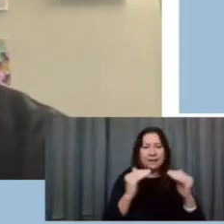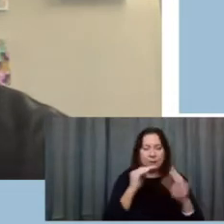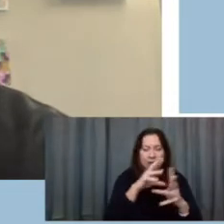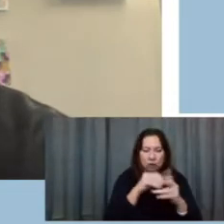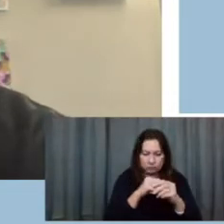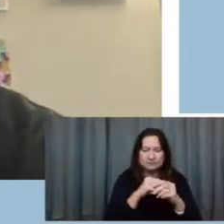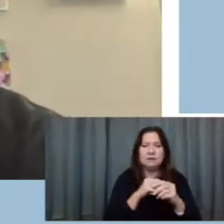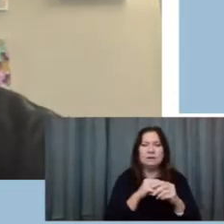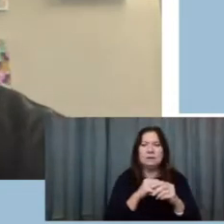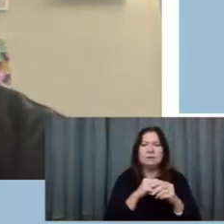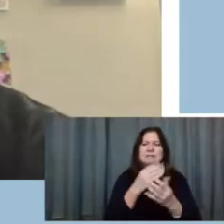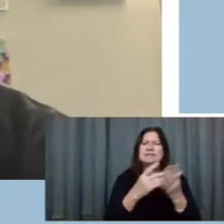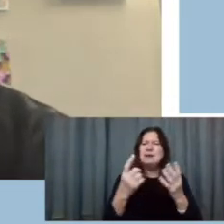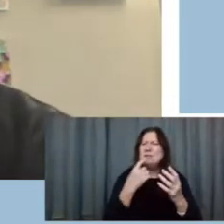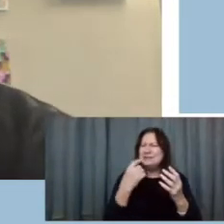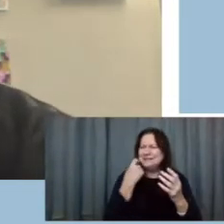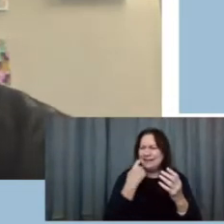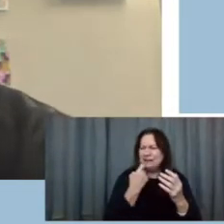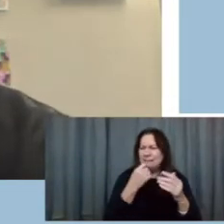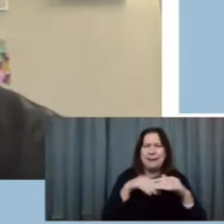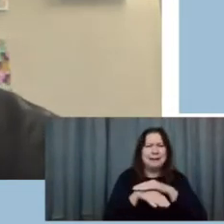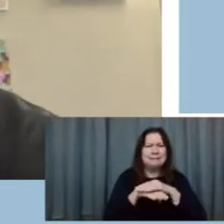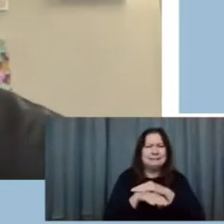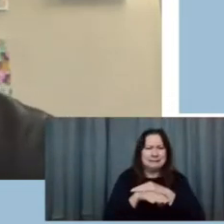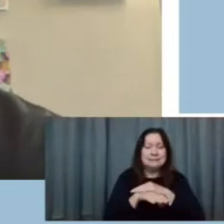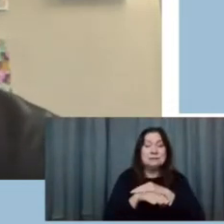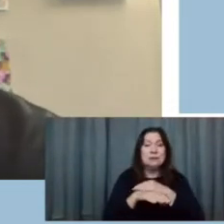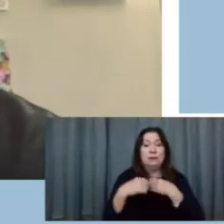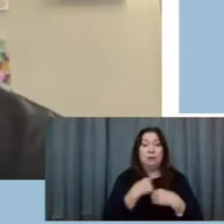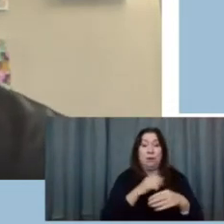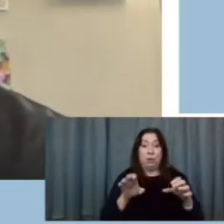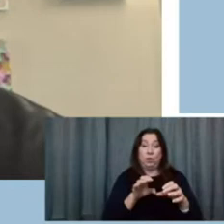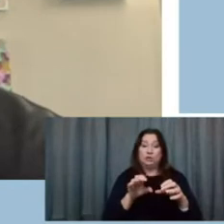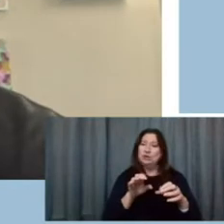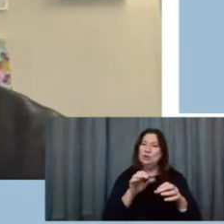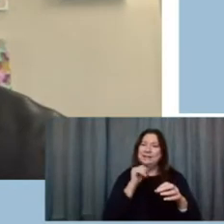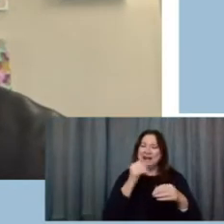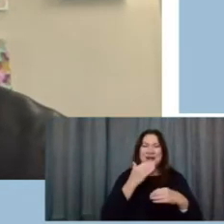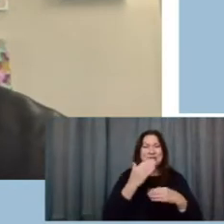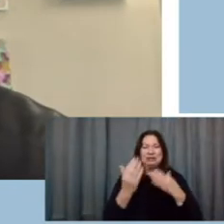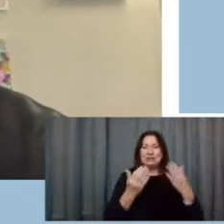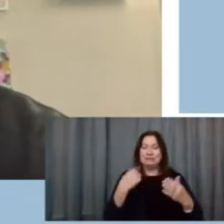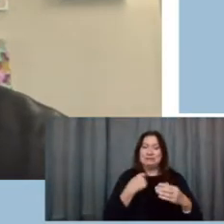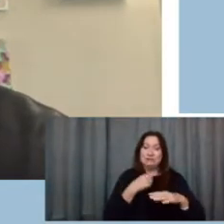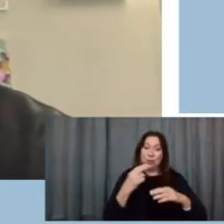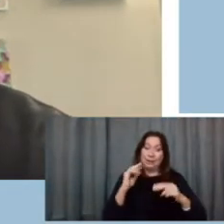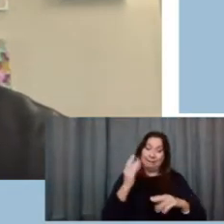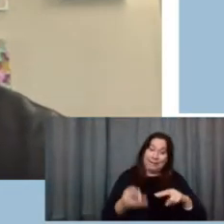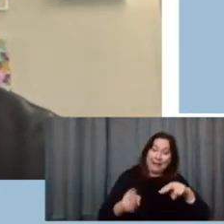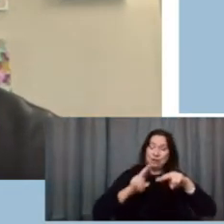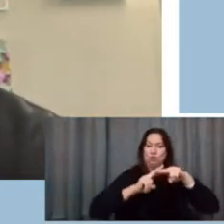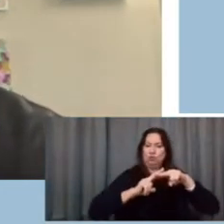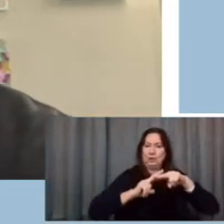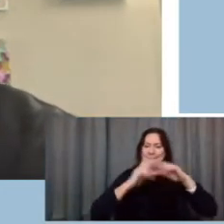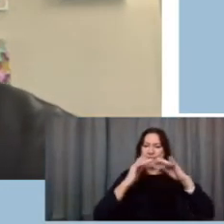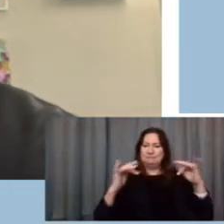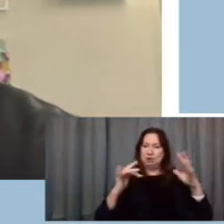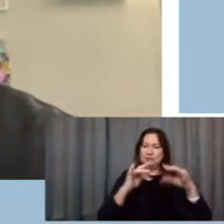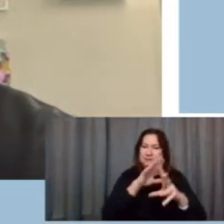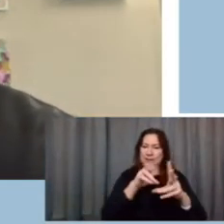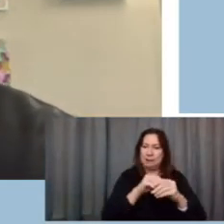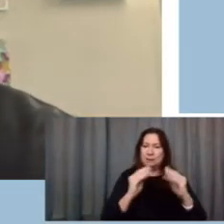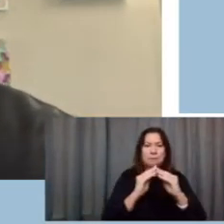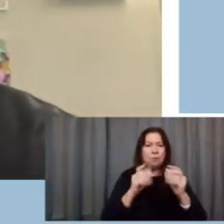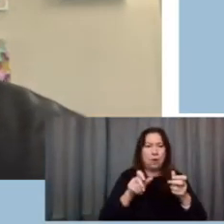think someone touched on this in terms of access. We are doing a disservice if we're increasing diversity within the field, giving more